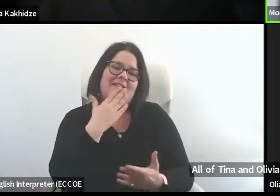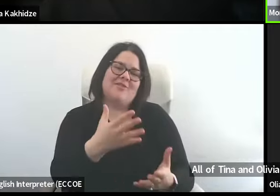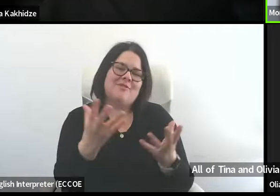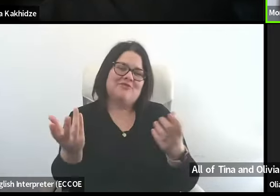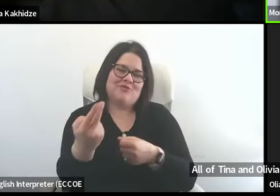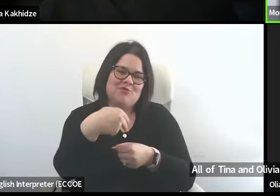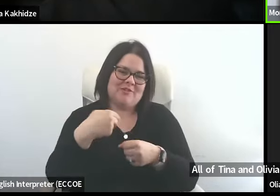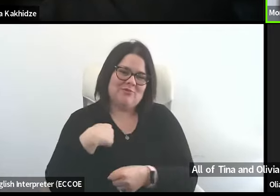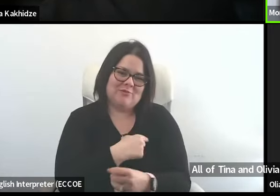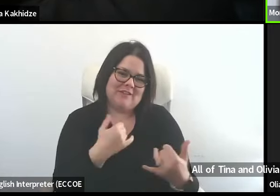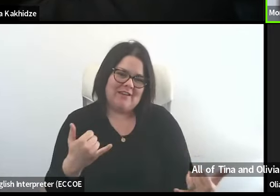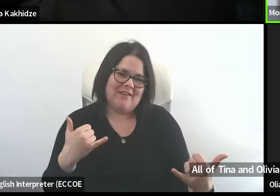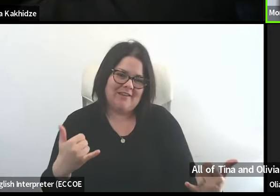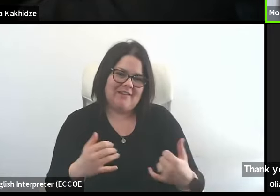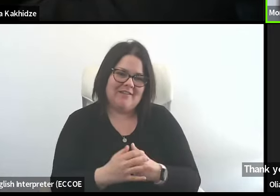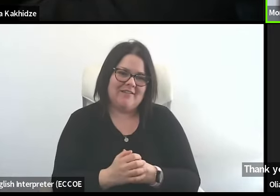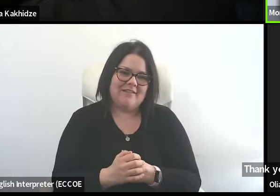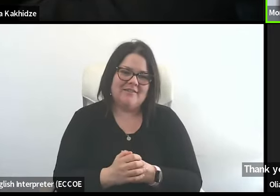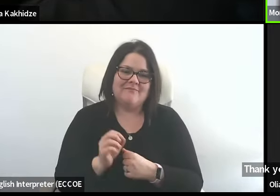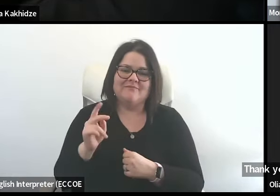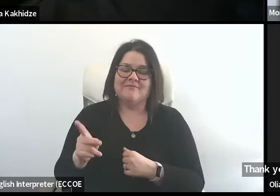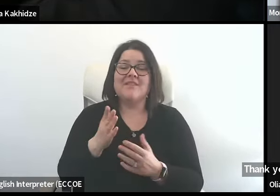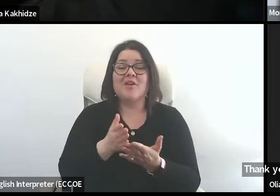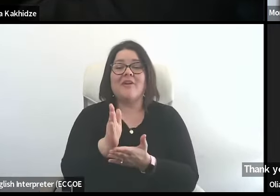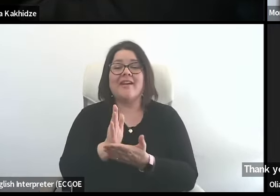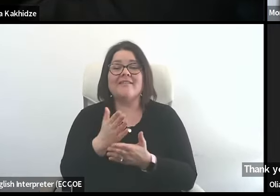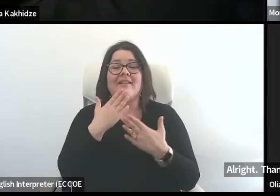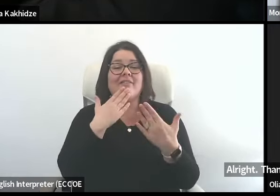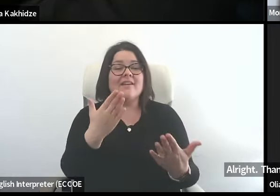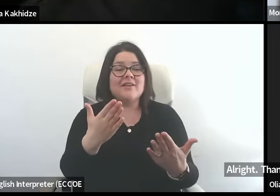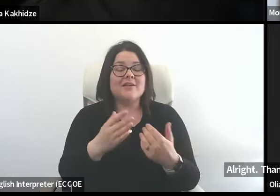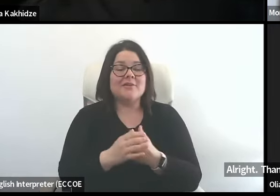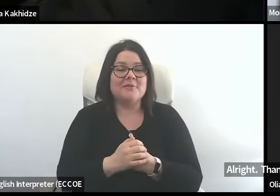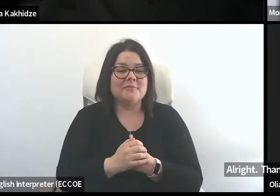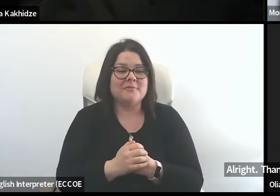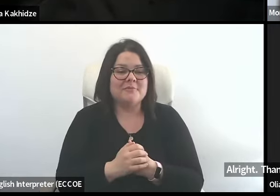Thank you so very much. All right. Thank you. And then this conversation